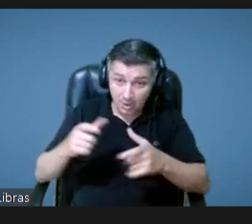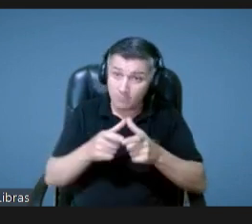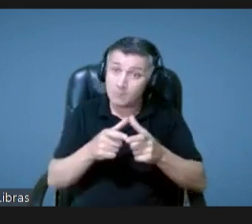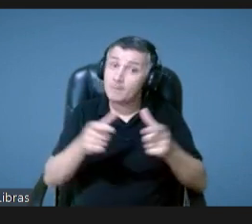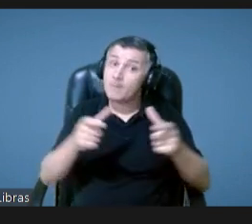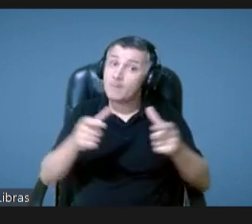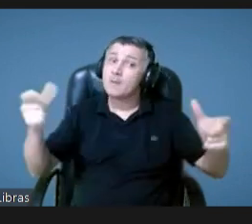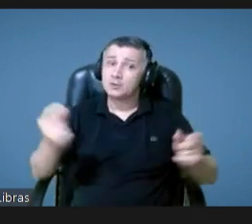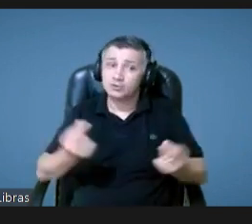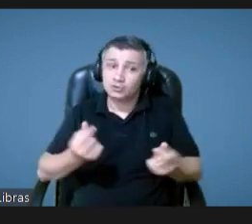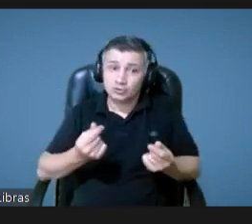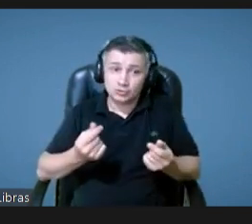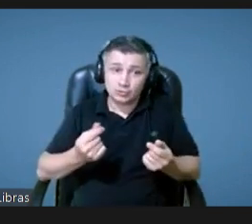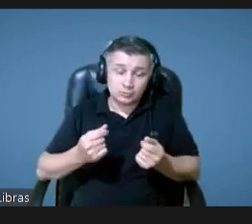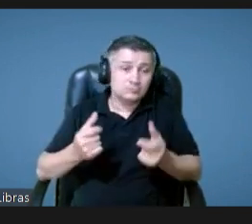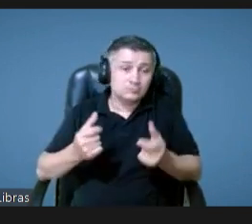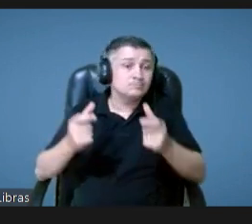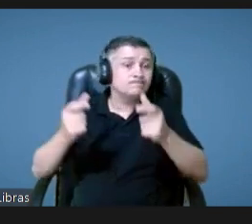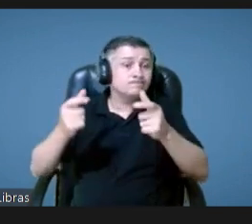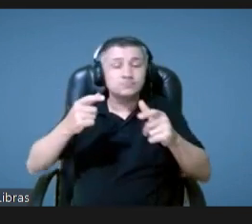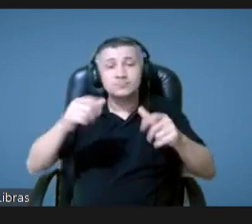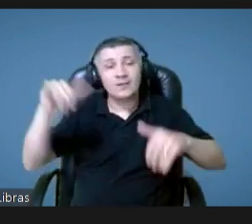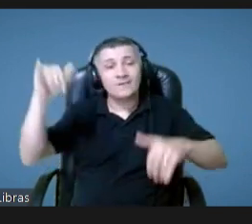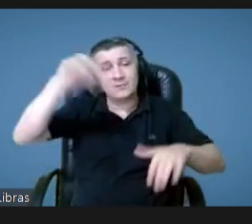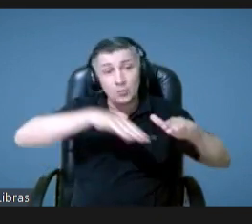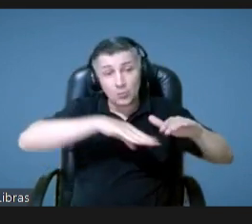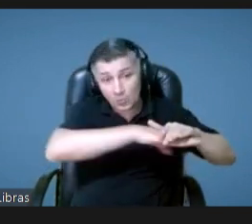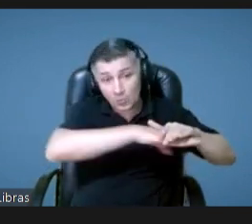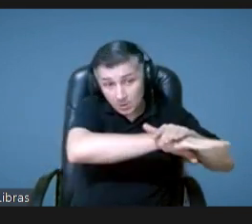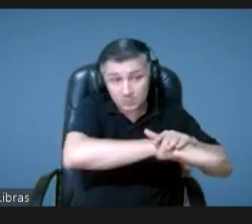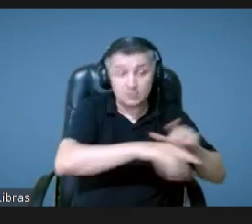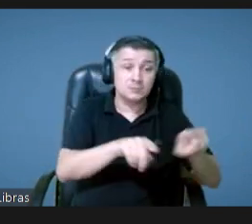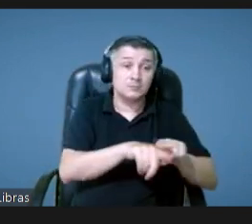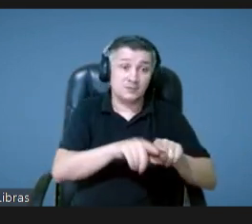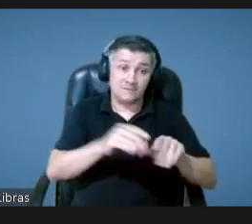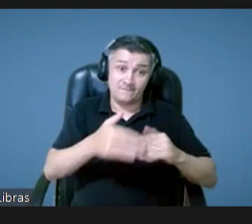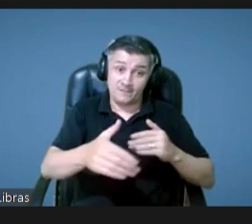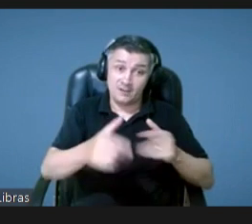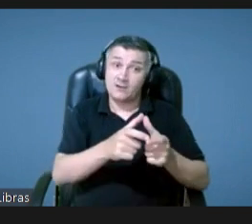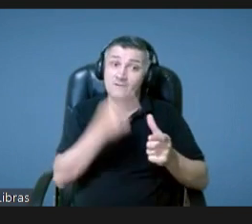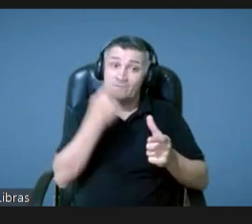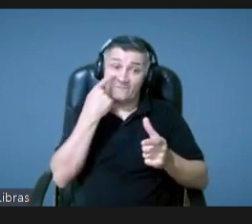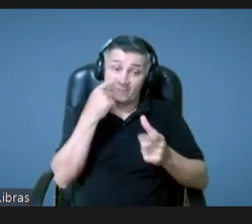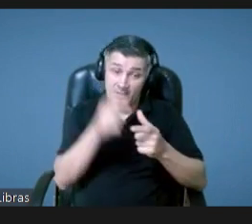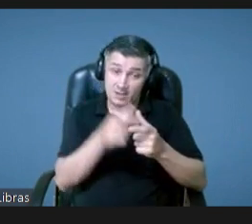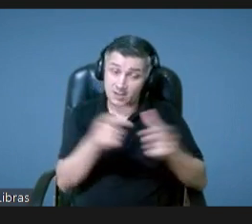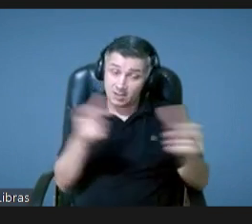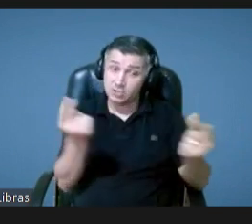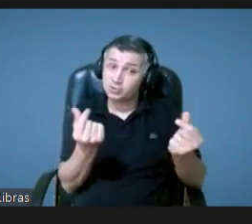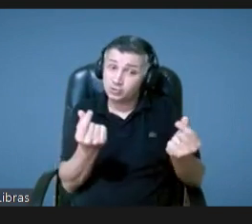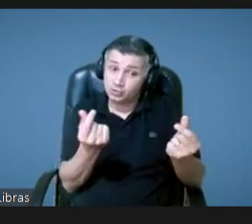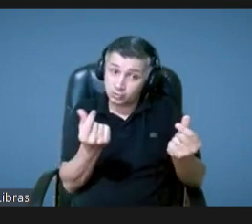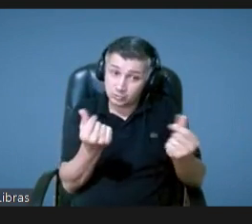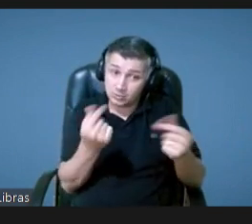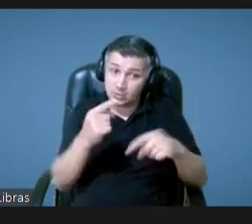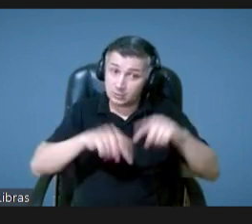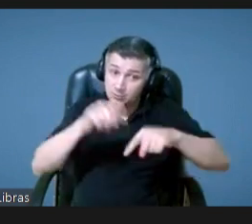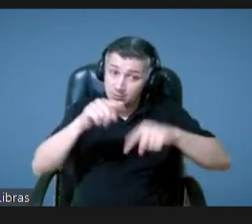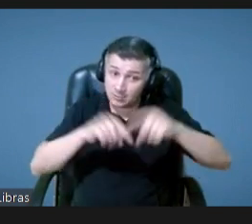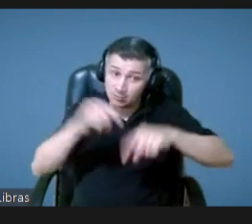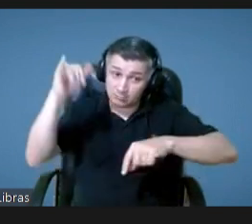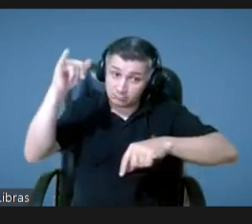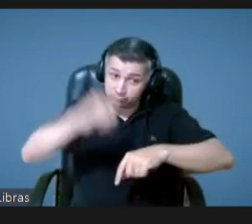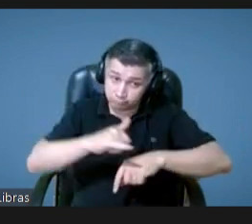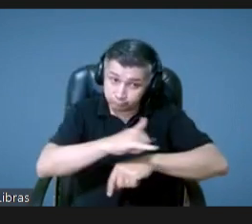And in this type of activity, we want to grow the hangar revenue. We